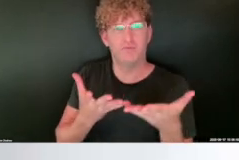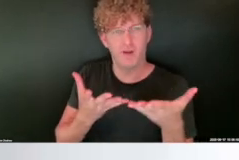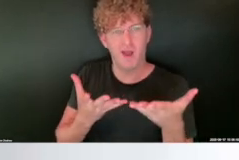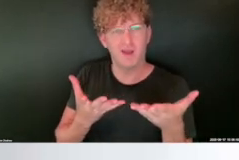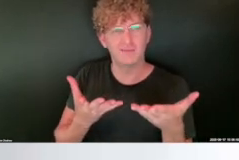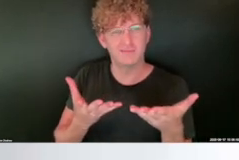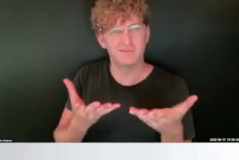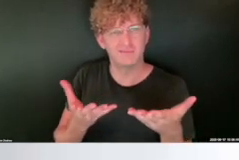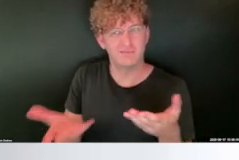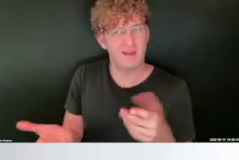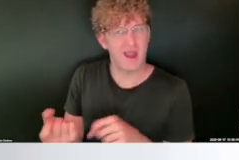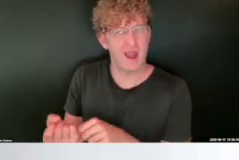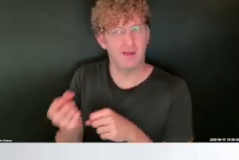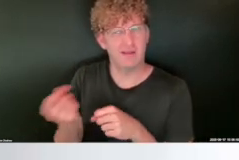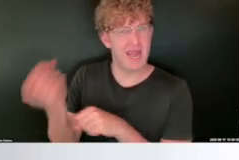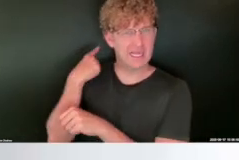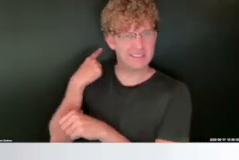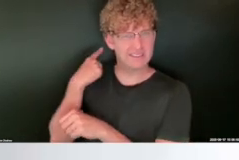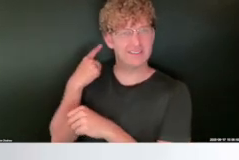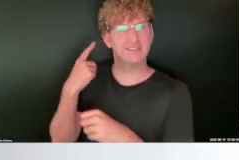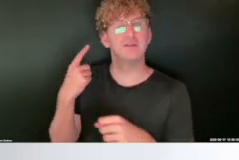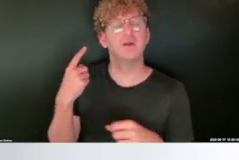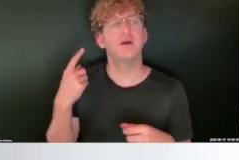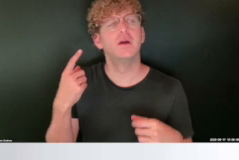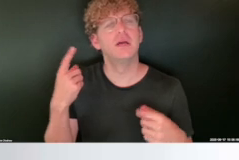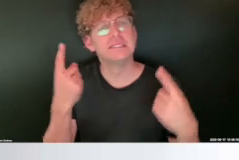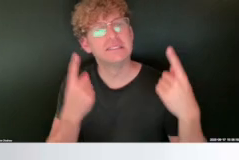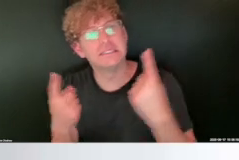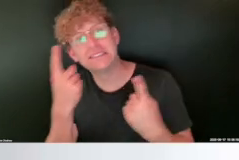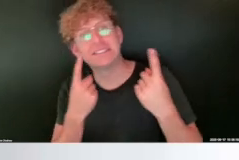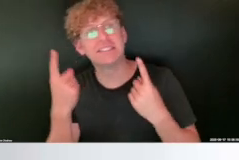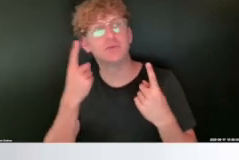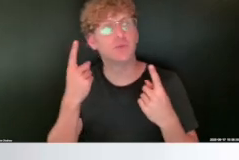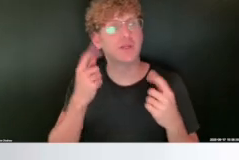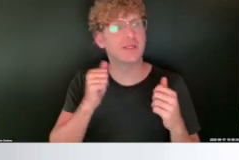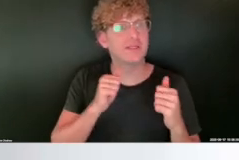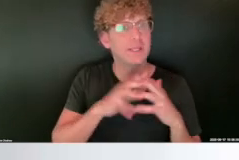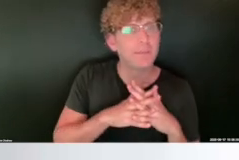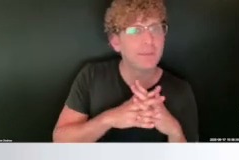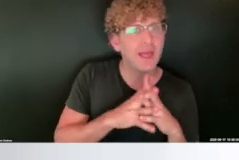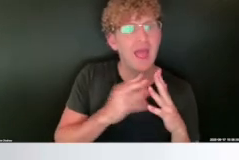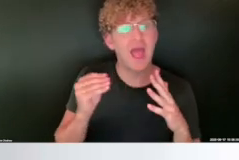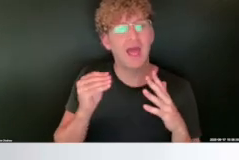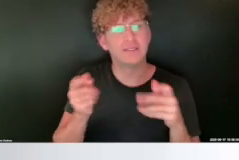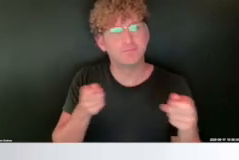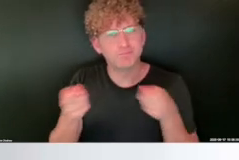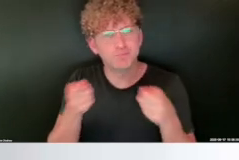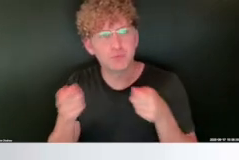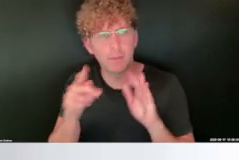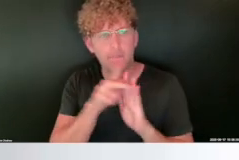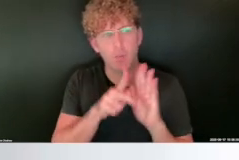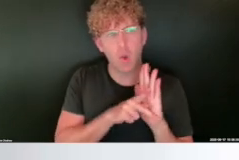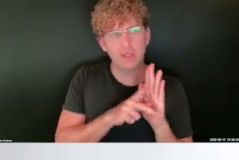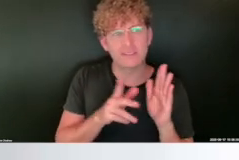year, that when considering implementation and administration policies for programs, we really encourage CARB